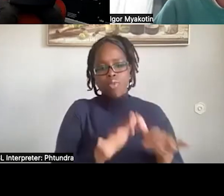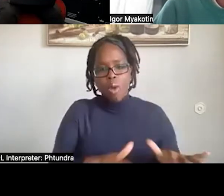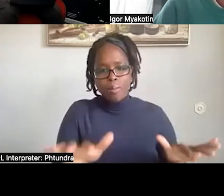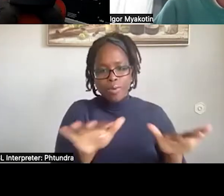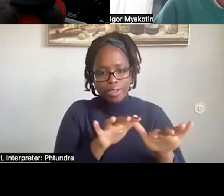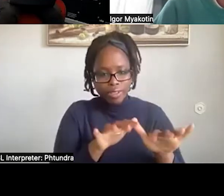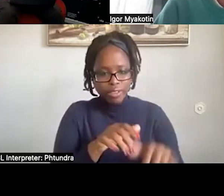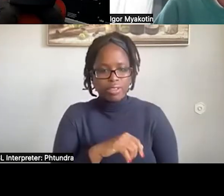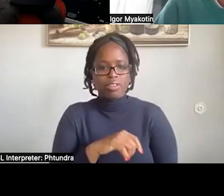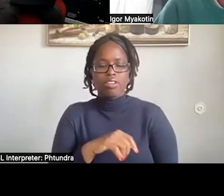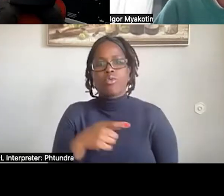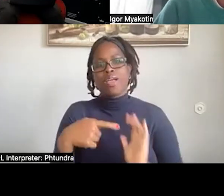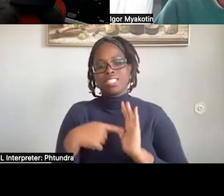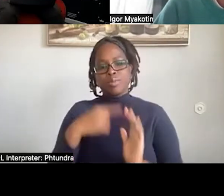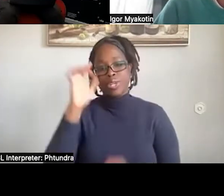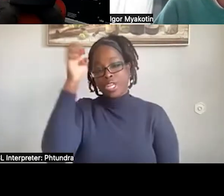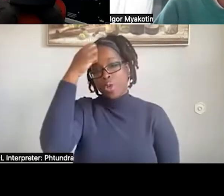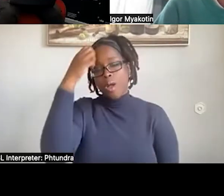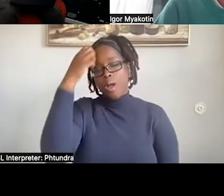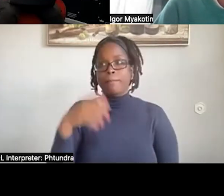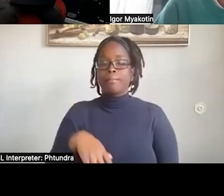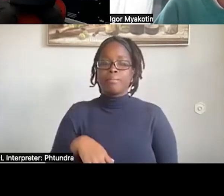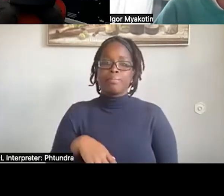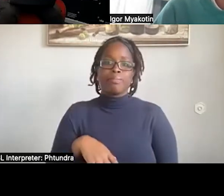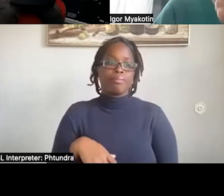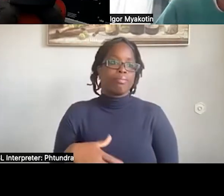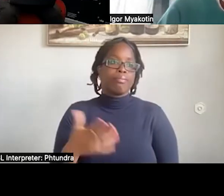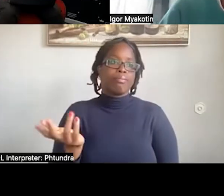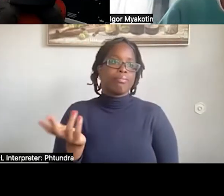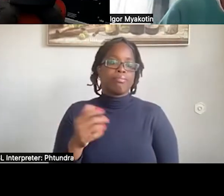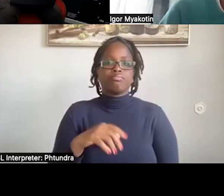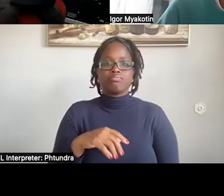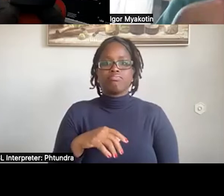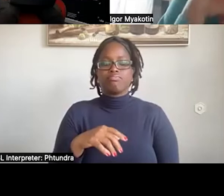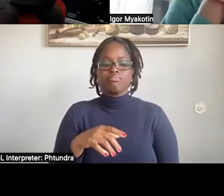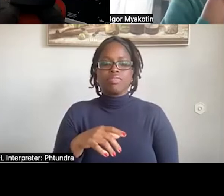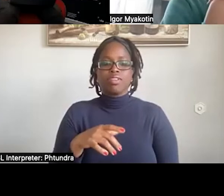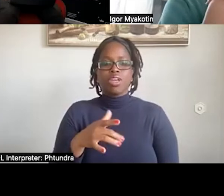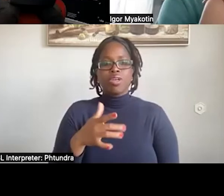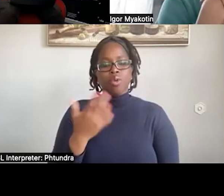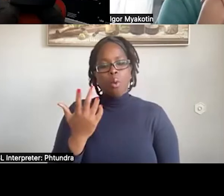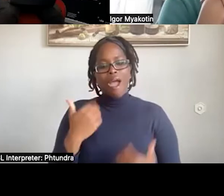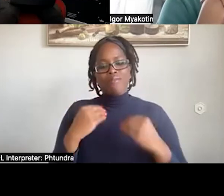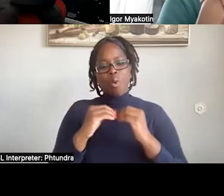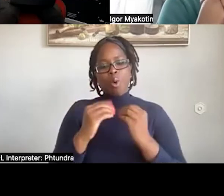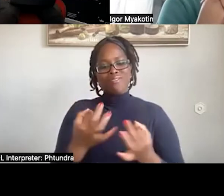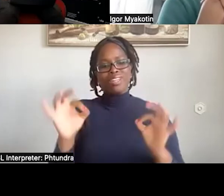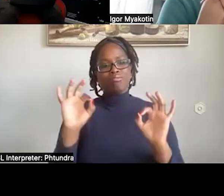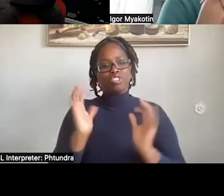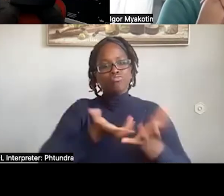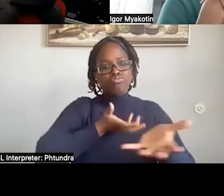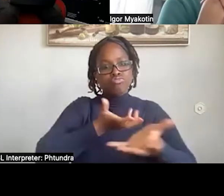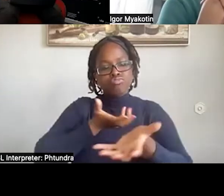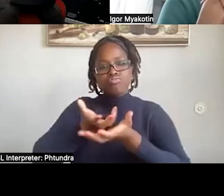or whatever else. And people are more freedom to talk, to unveil